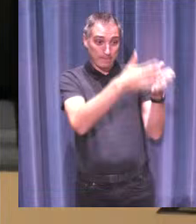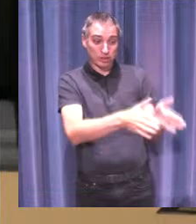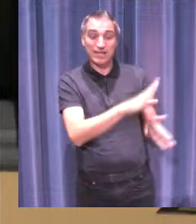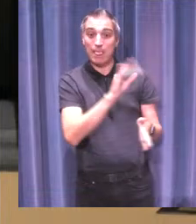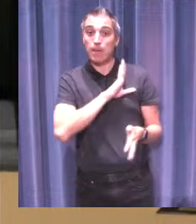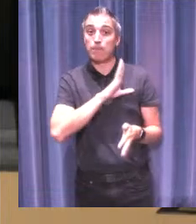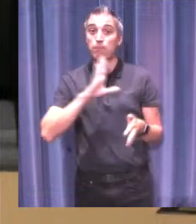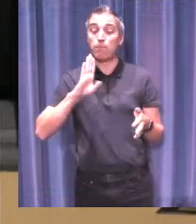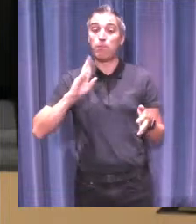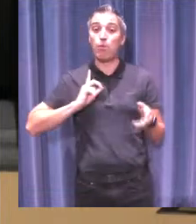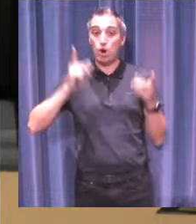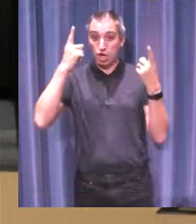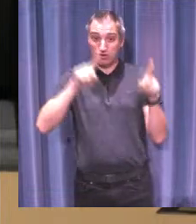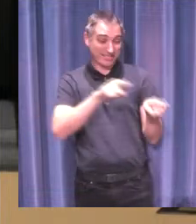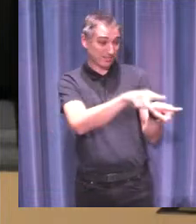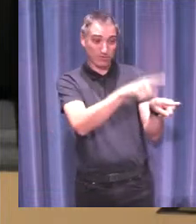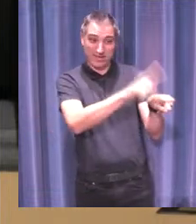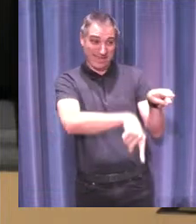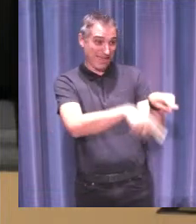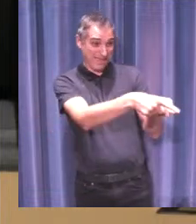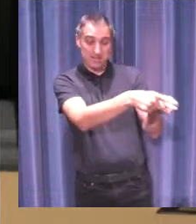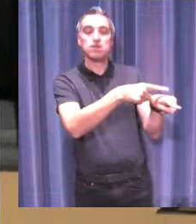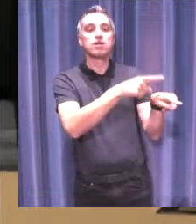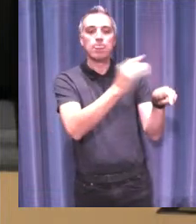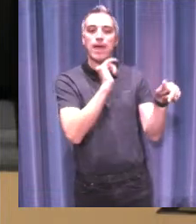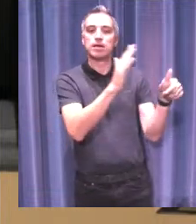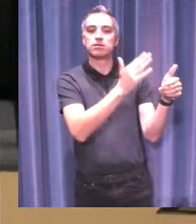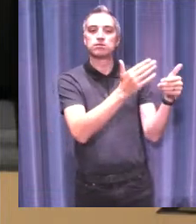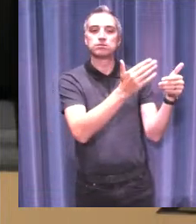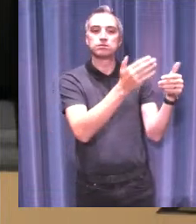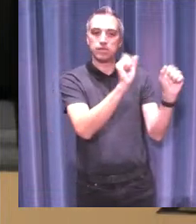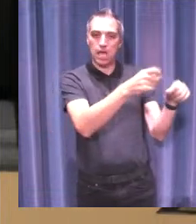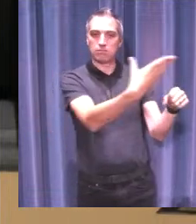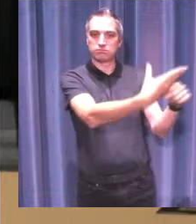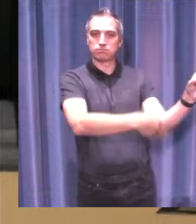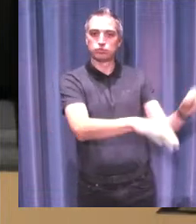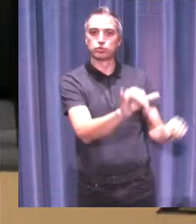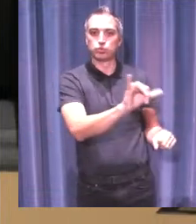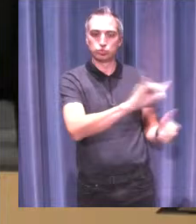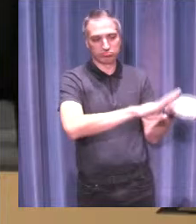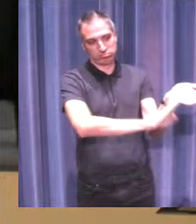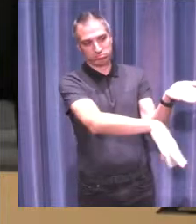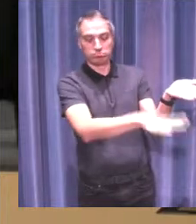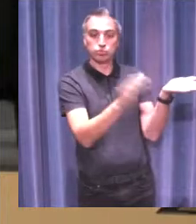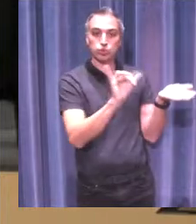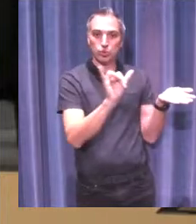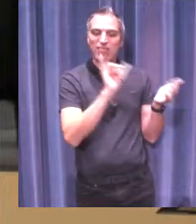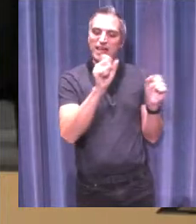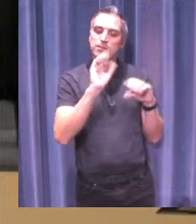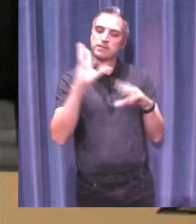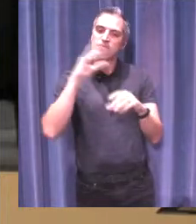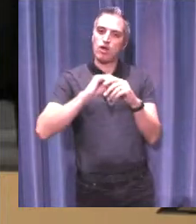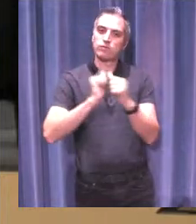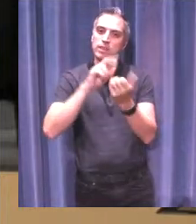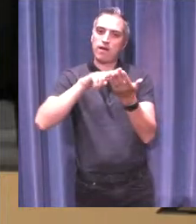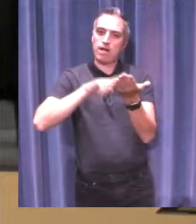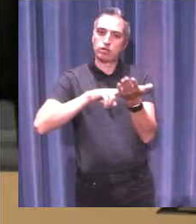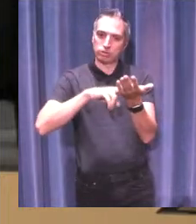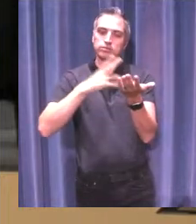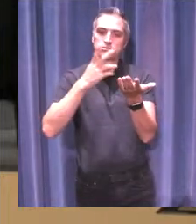we need to move on from this person, that could happen as well. That would be part of the contract agreement entered into with this